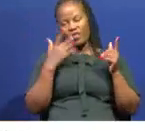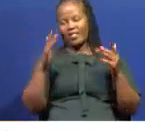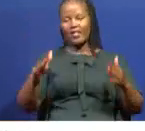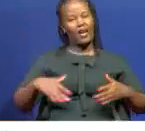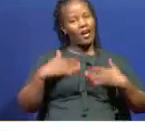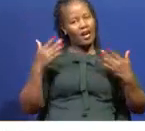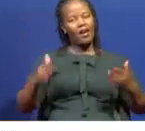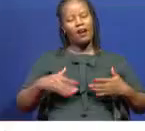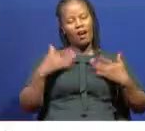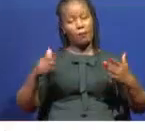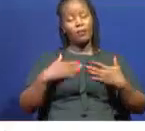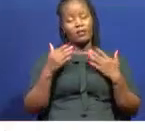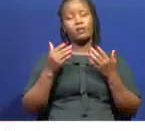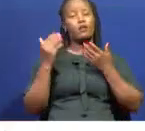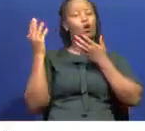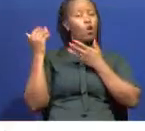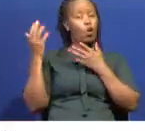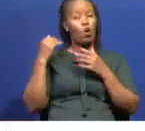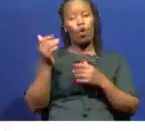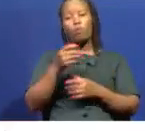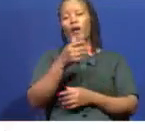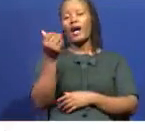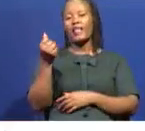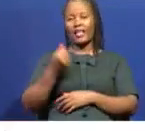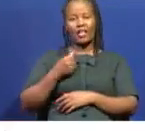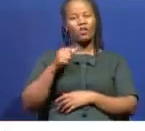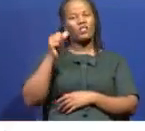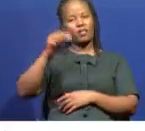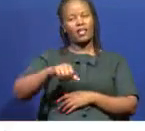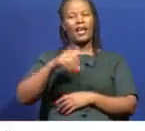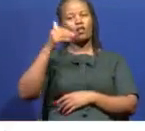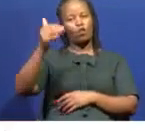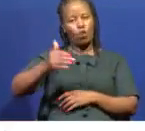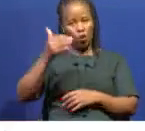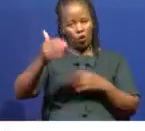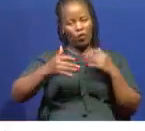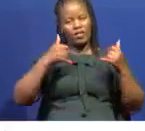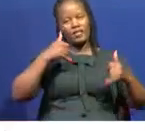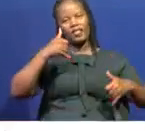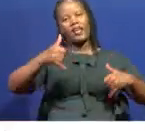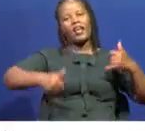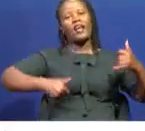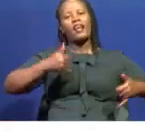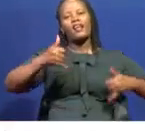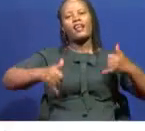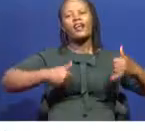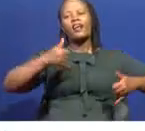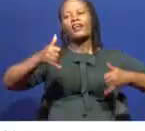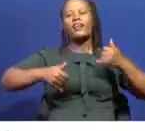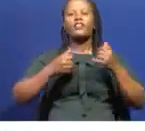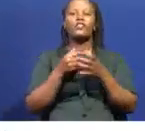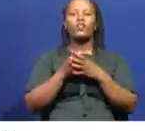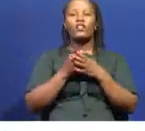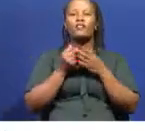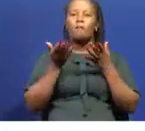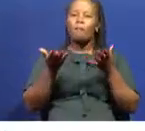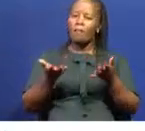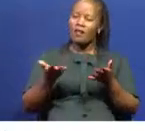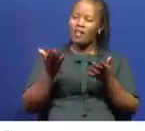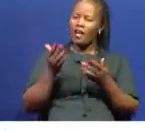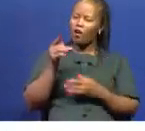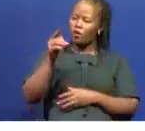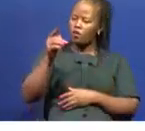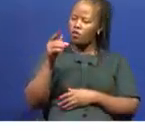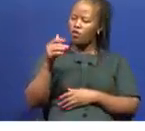there. So I hope other girls can always enjoy what they do. Yes. Sure. And have you come from,